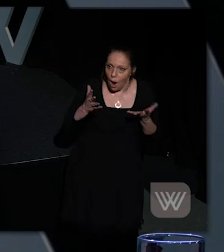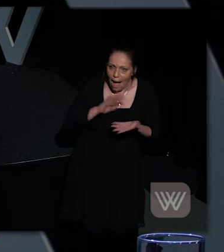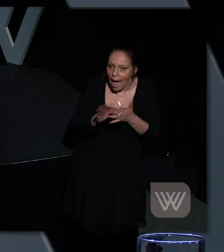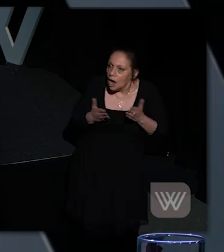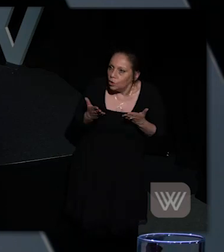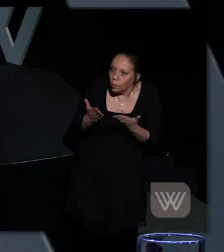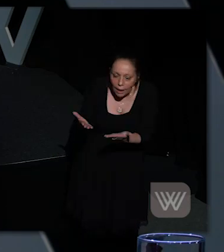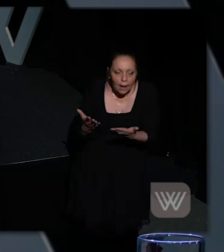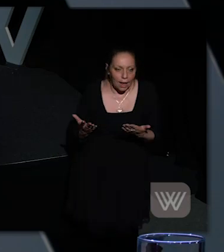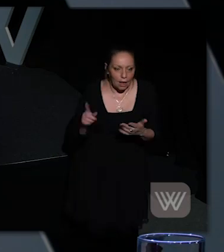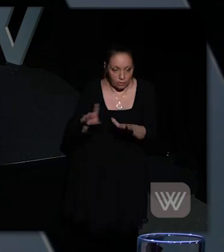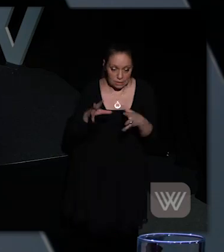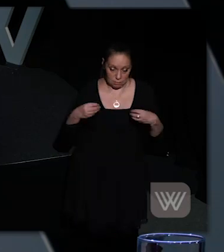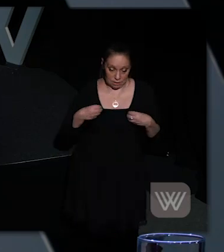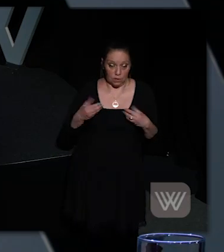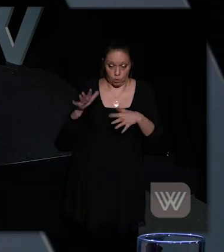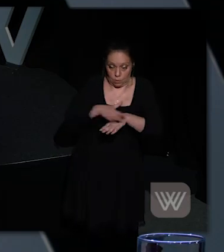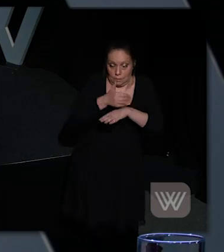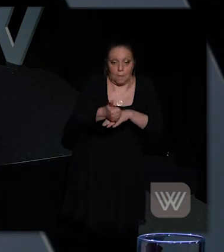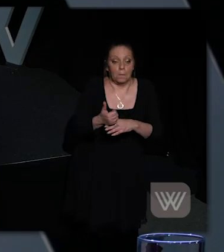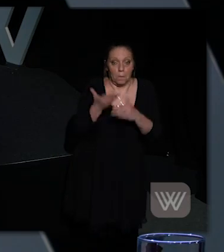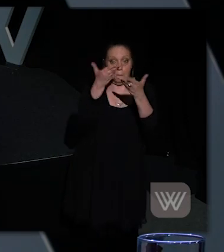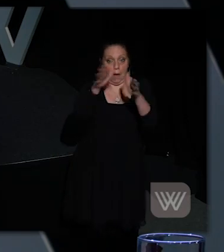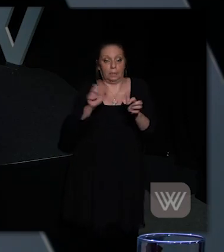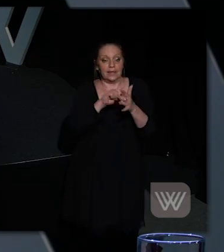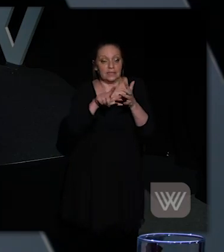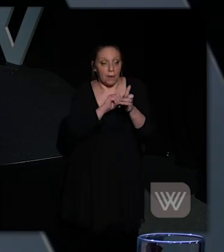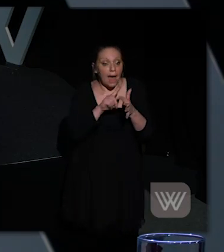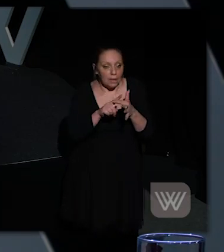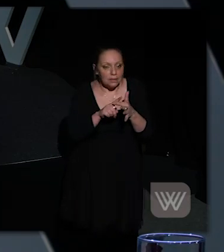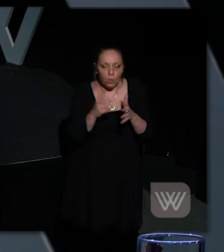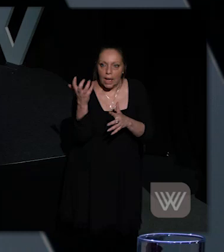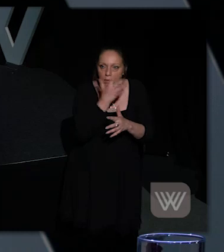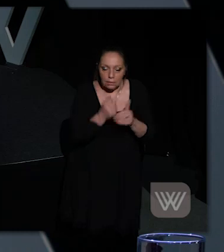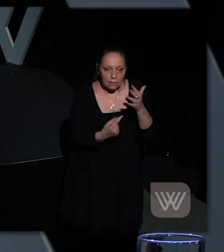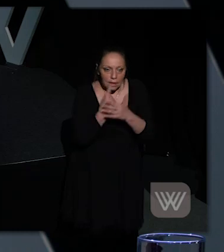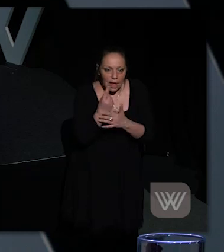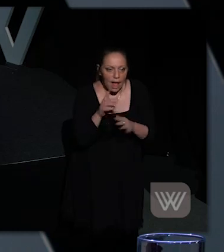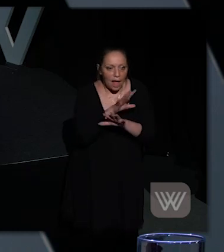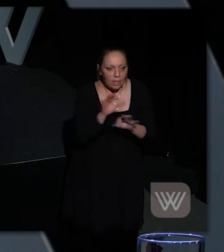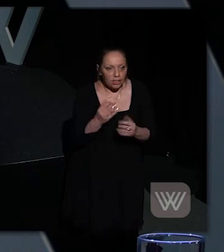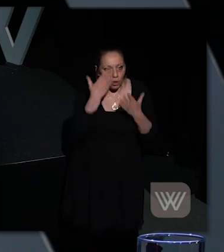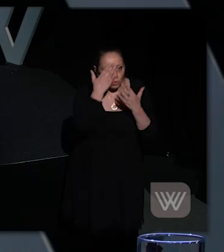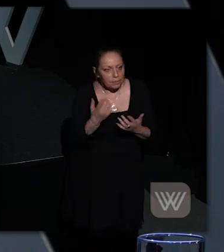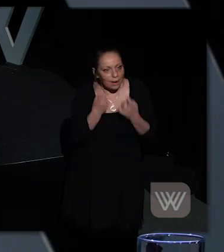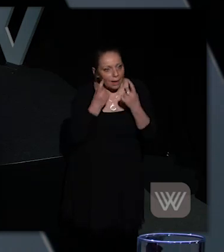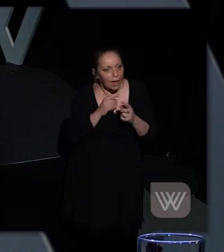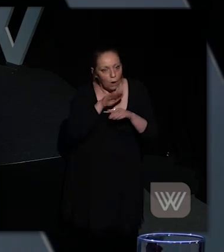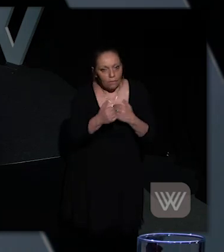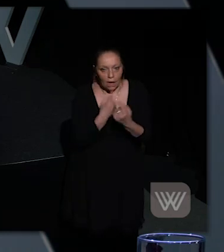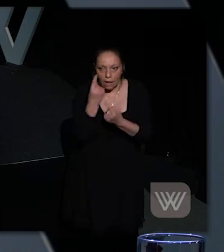to create a public space where we are in grave danger and they don't have a duty of care to us? Mm. I mean, keep us